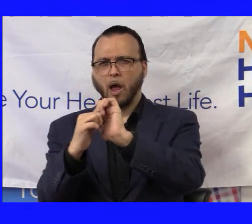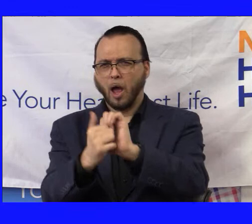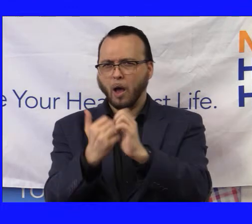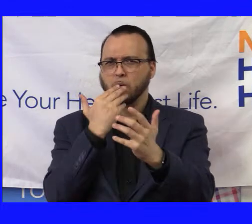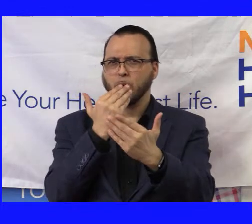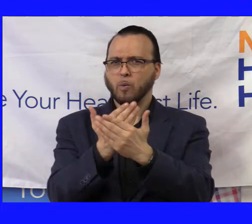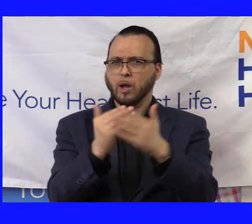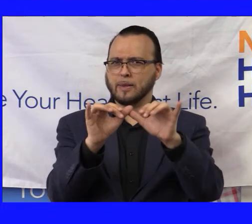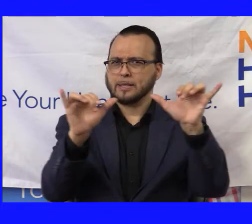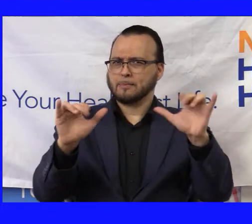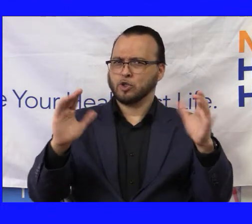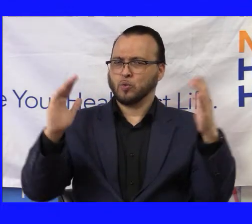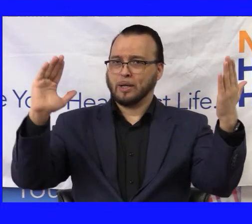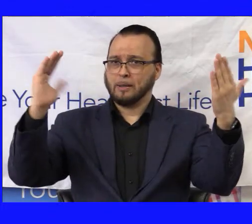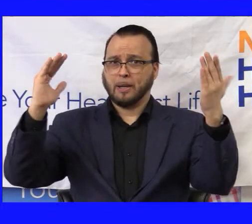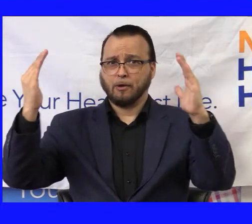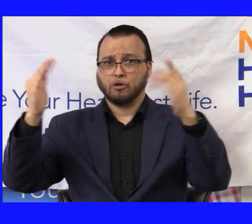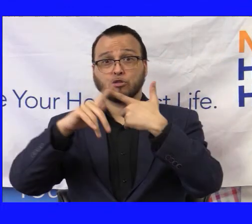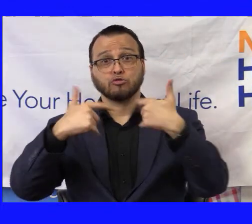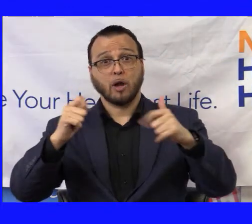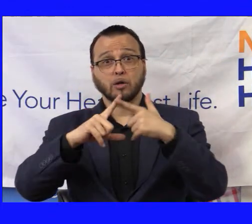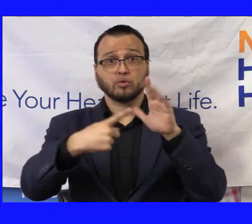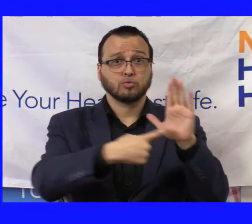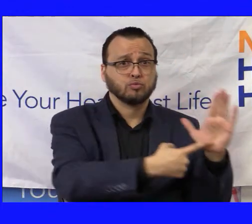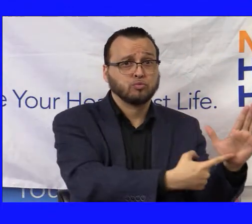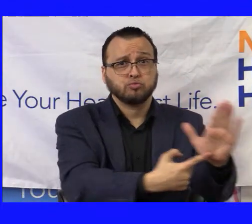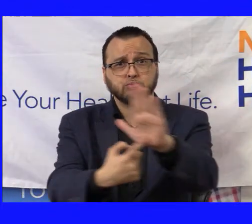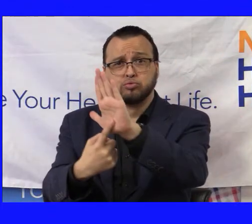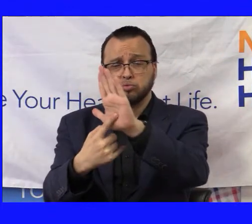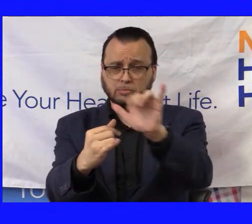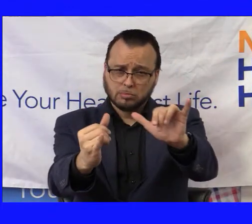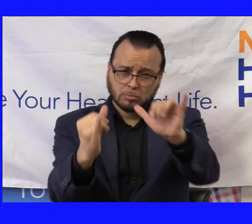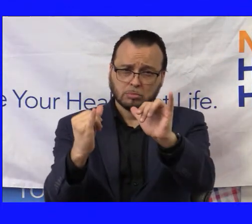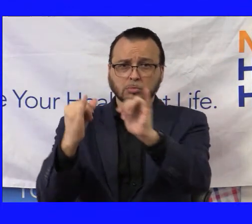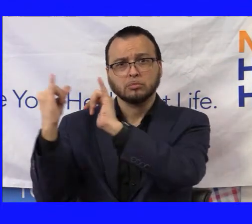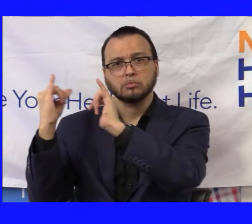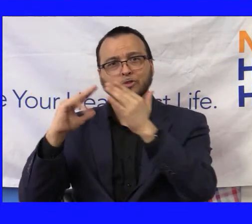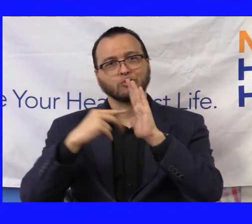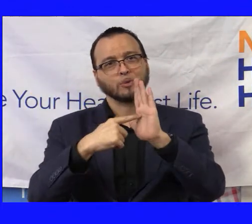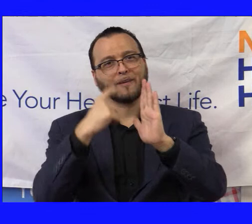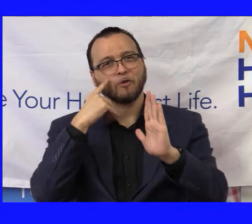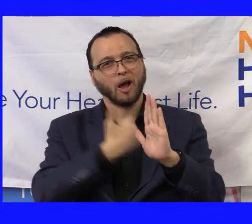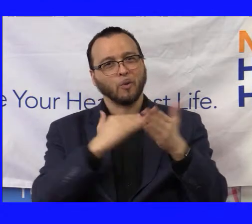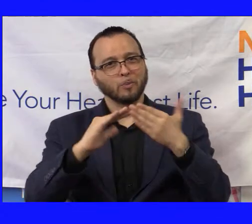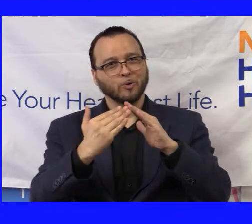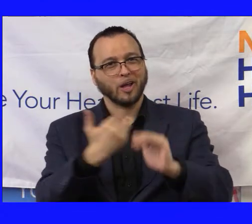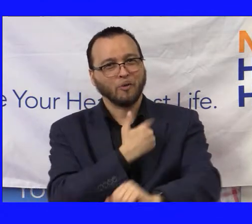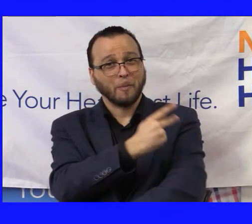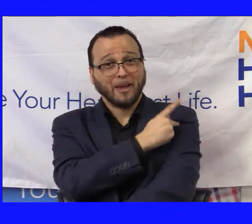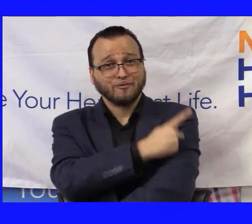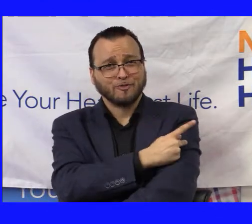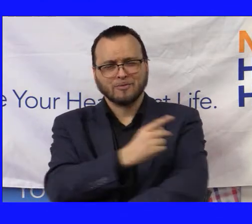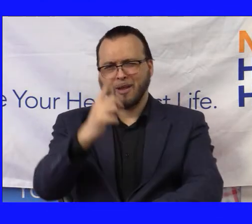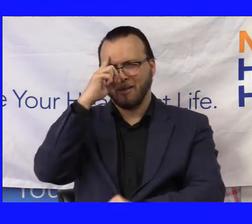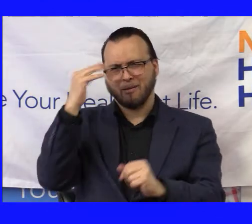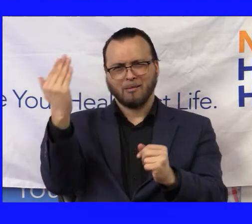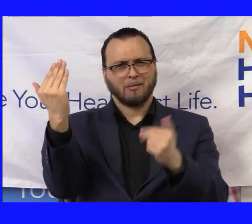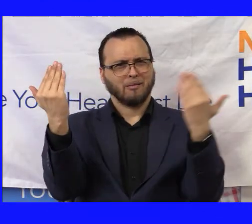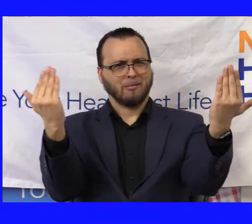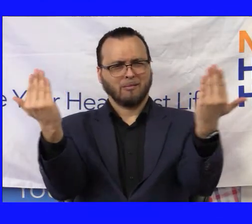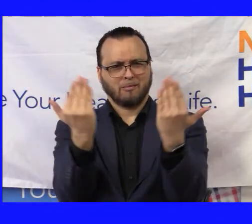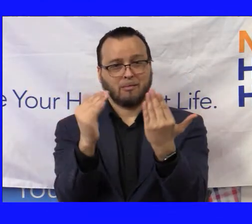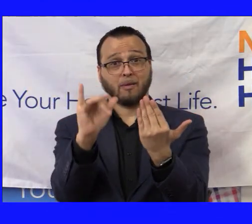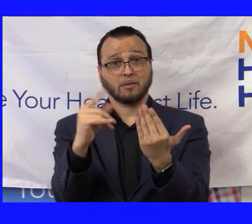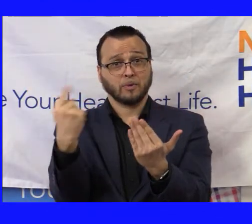doing, comparing and trying to represent the communities that we serve, our patients. And I think this is something that we should be